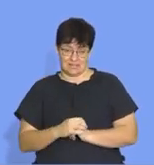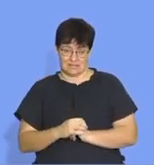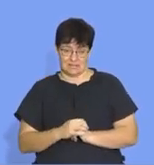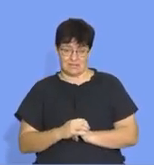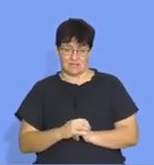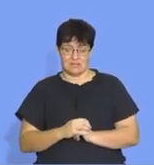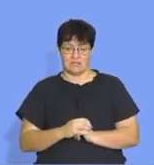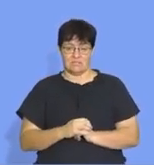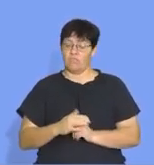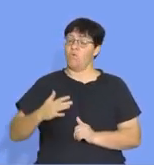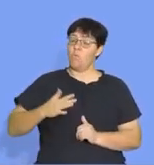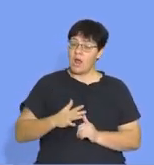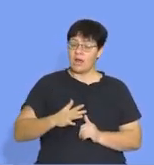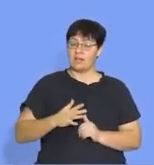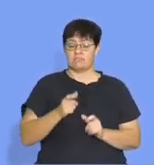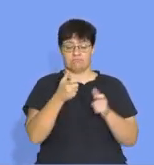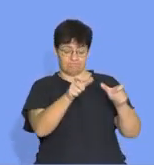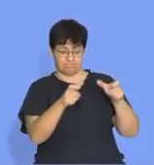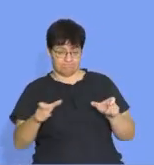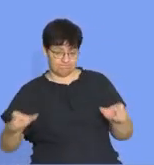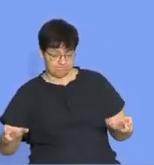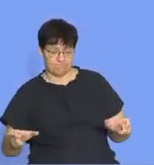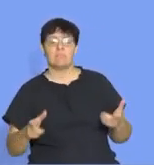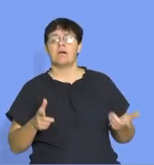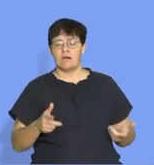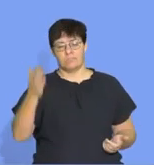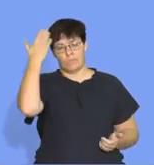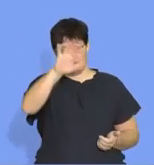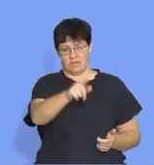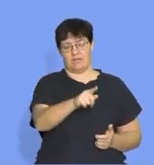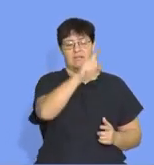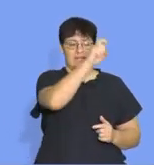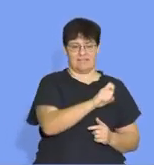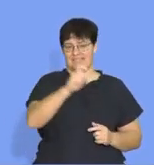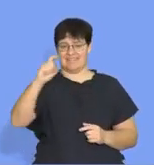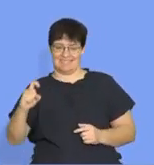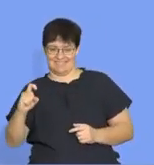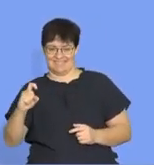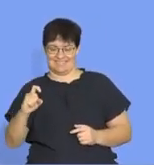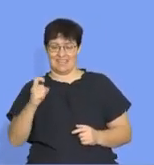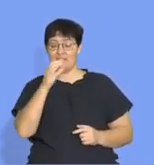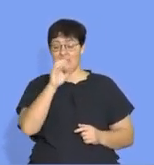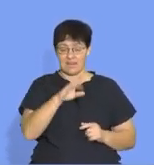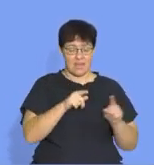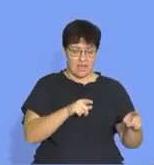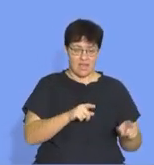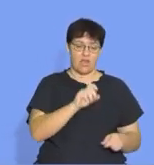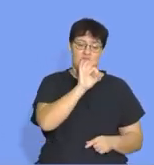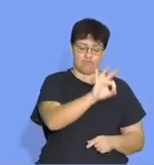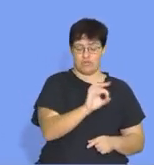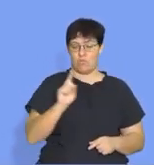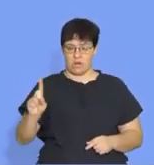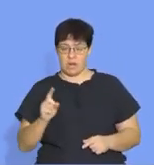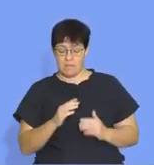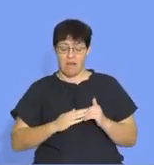wanna factorize this. I know it's going to be x and x. My factors will be 3 and 1 for the last term. And